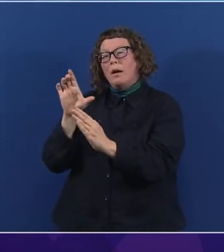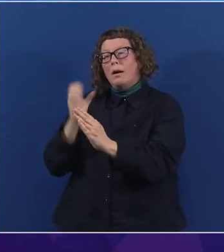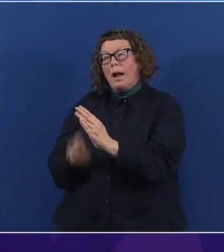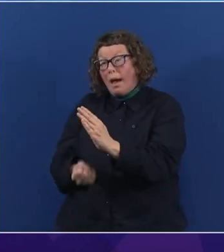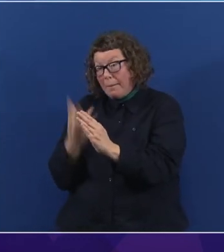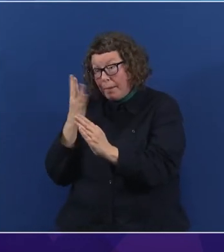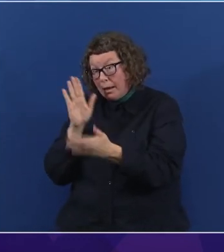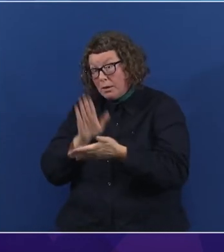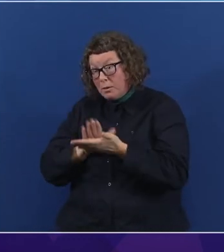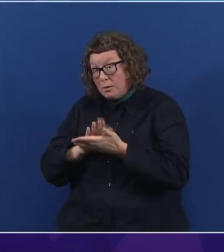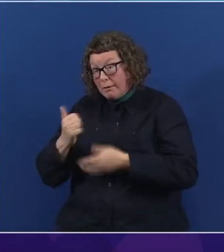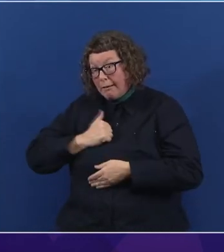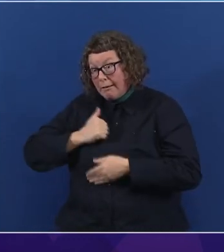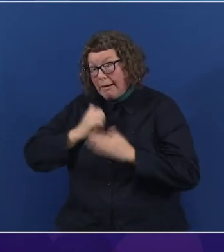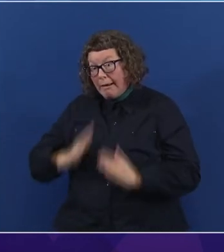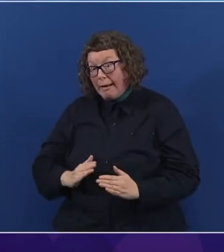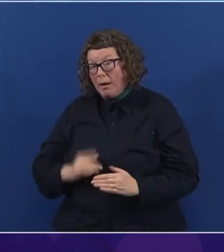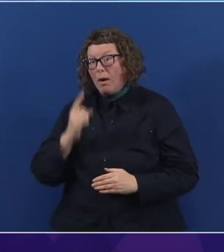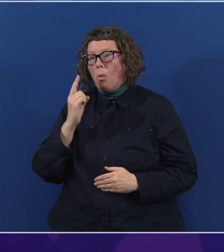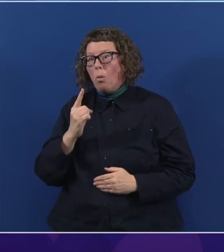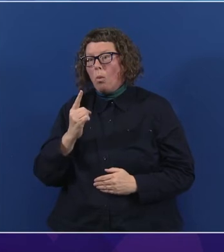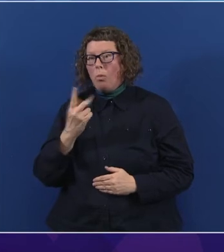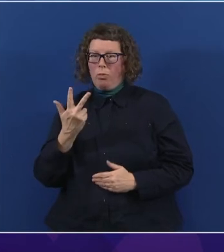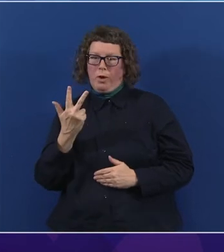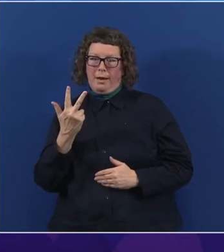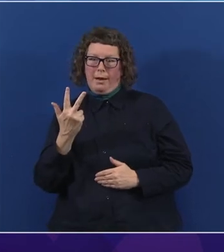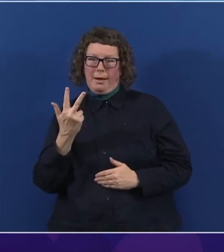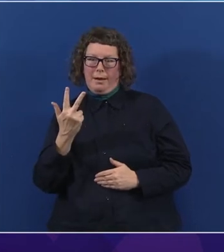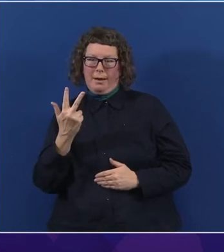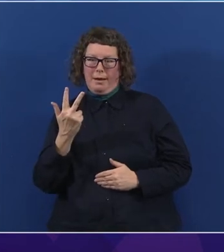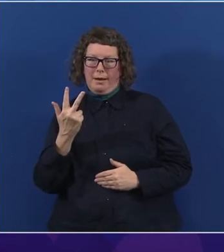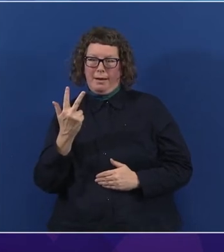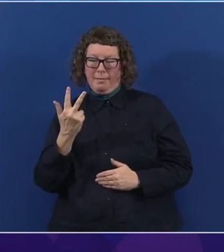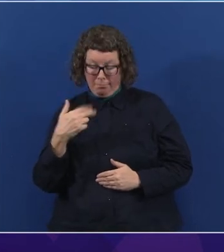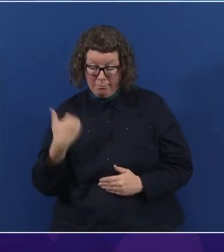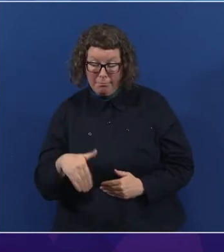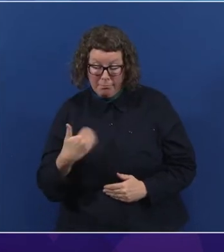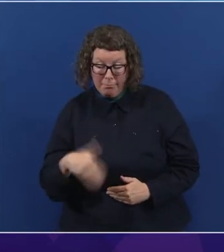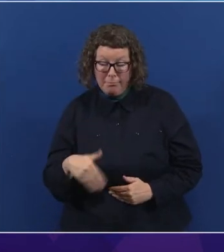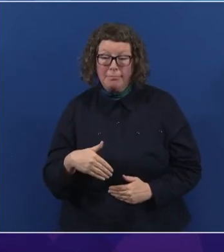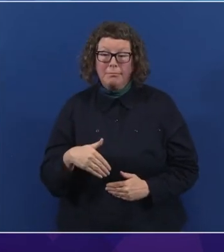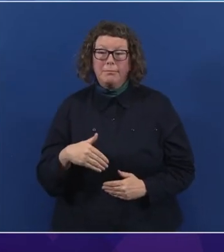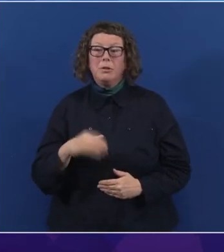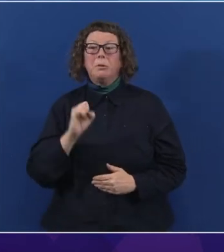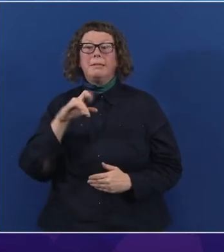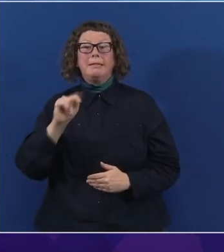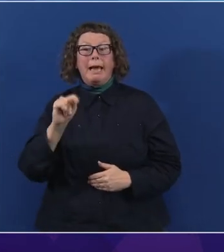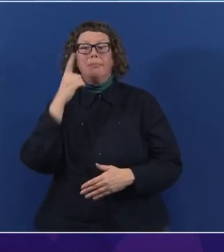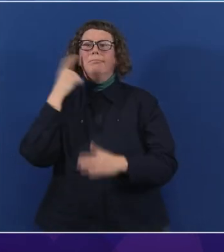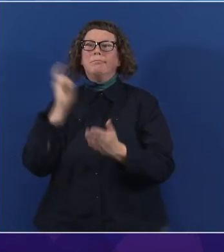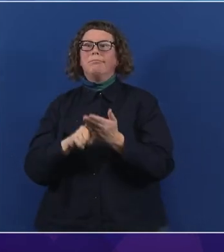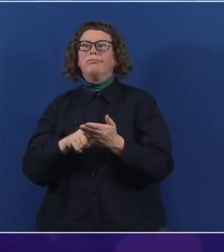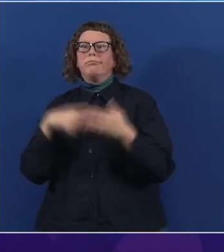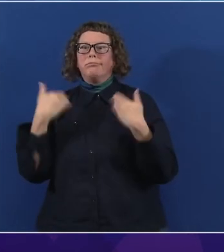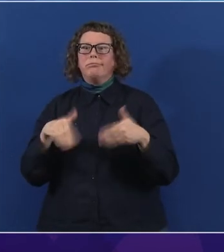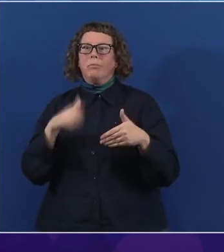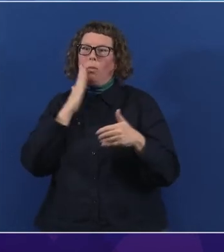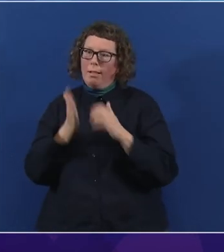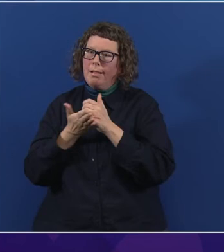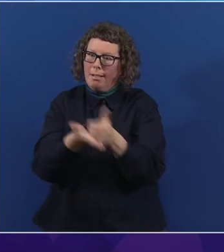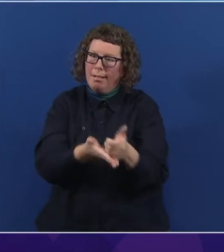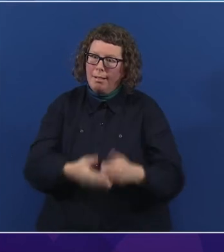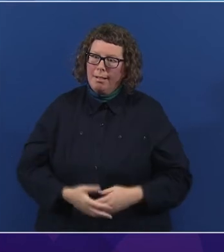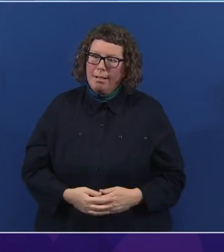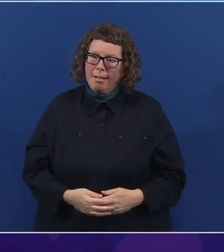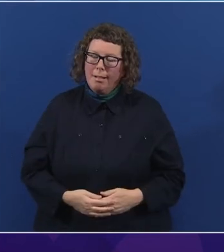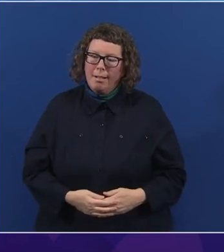schools to crack the top 100. So your SAIT credentials will serve you well. And